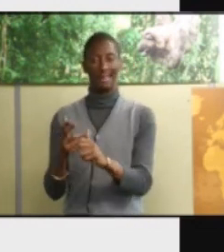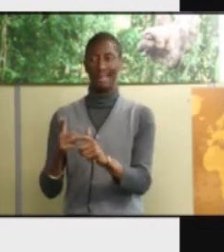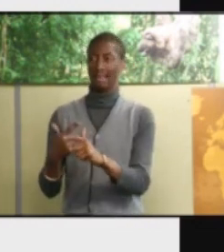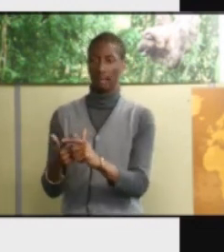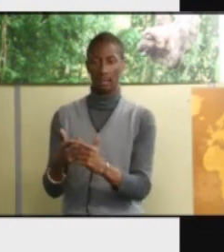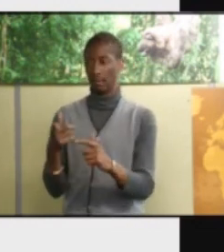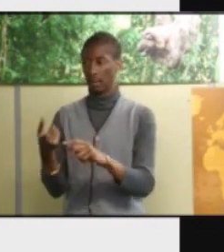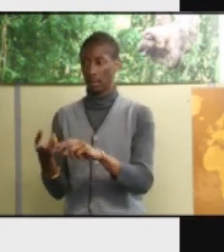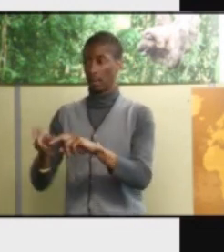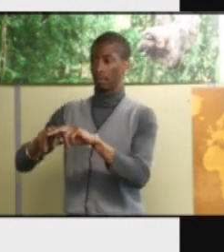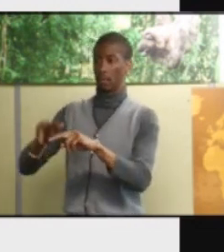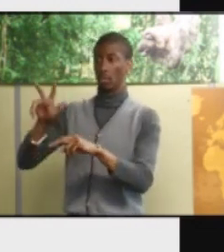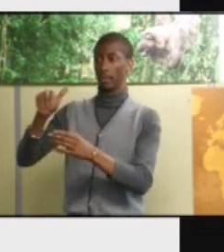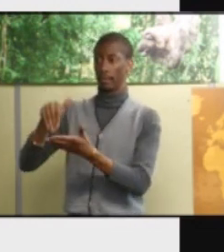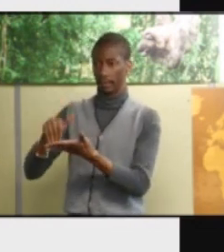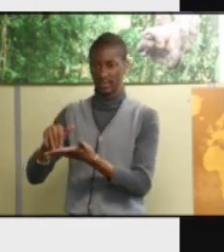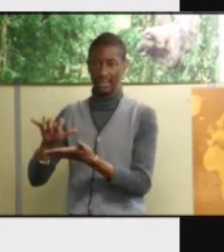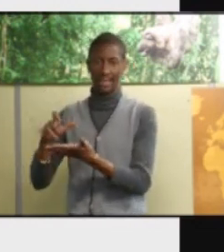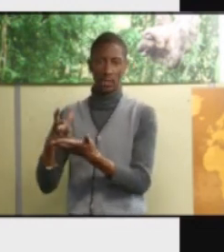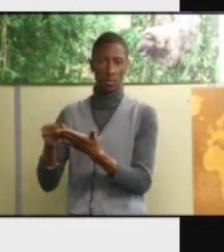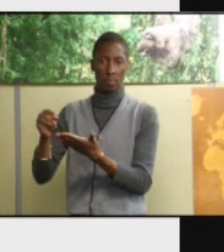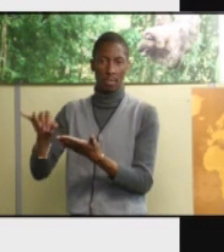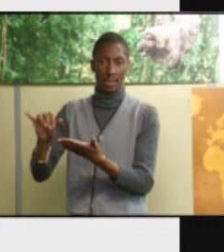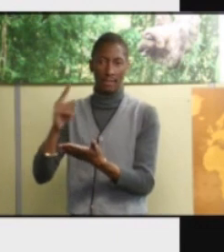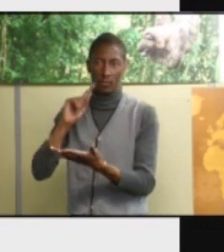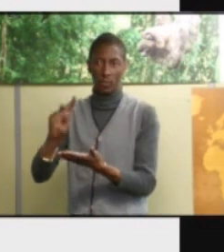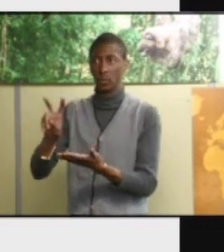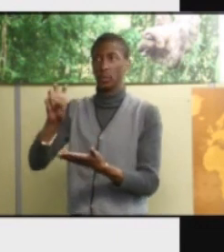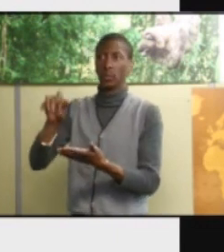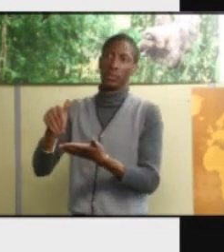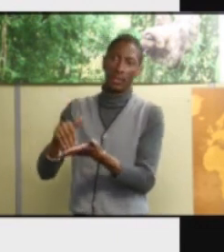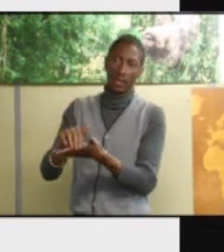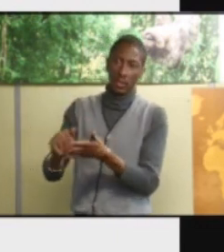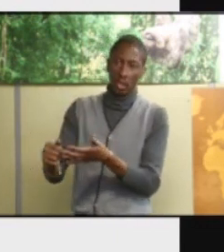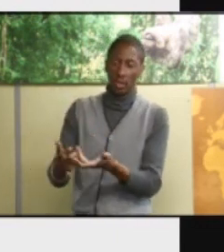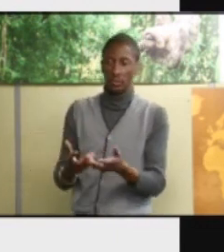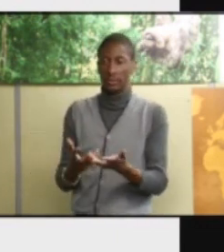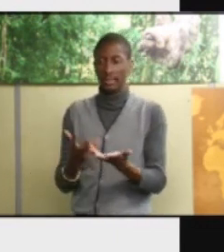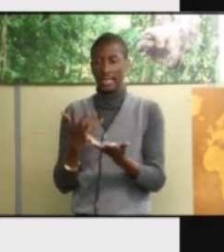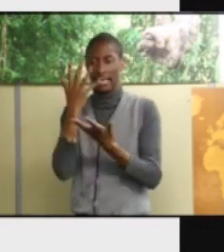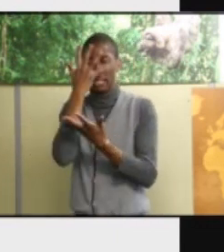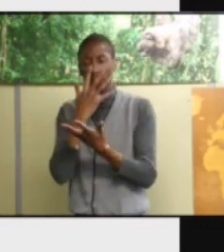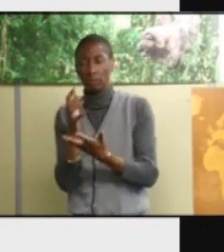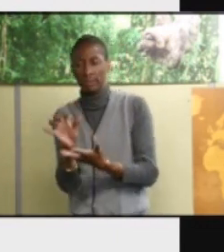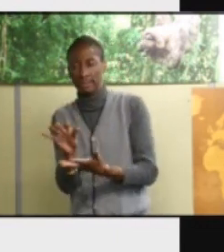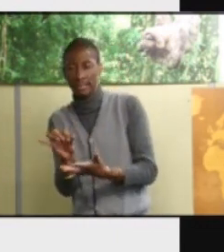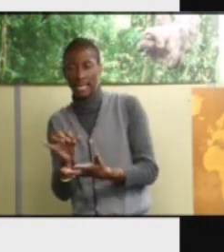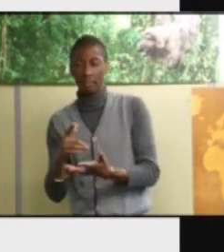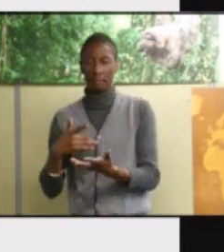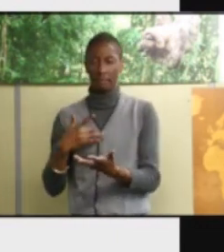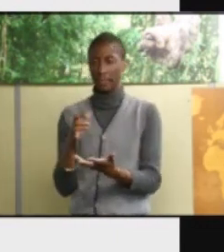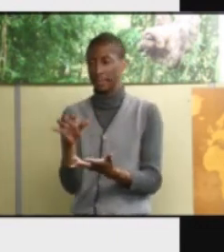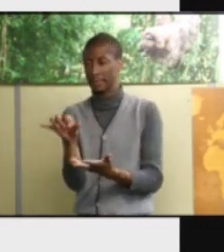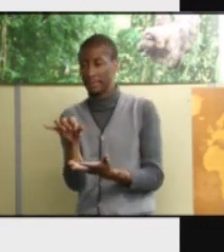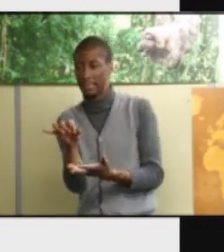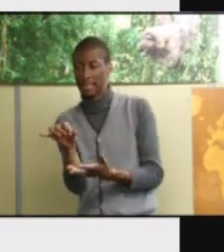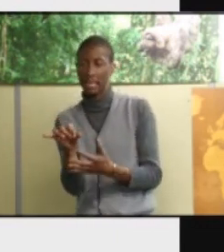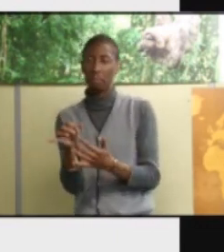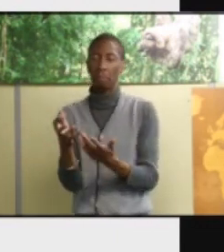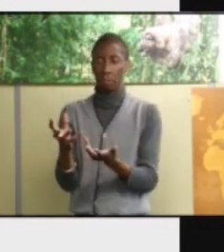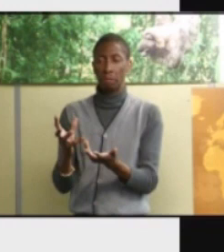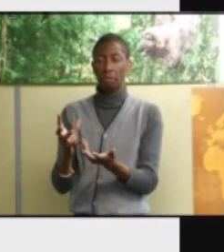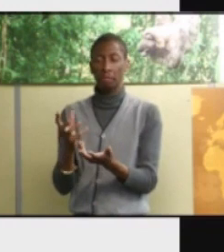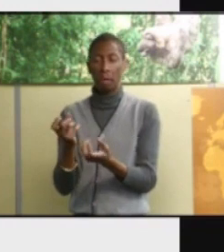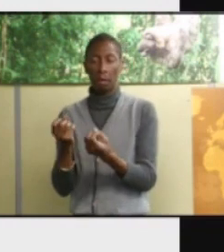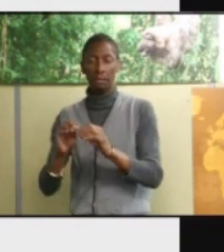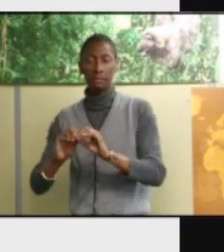you bought that for $200,000. Let's say it's a very similar looking and feeling exhibit. It would make sense that a 3,000 square